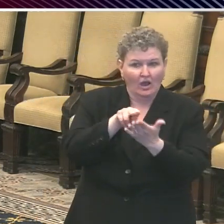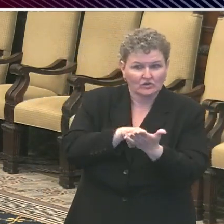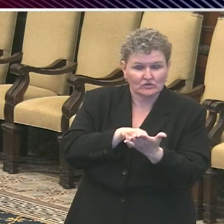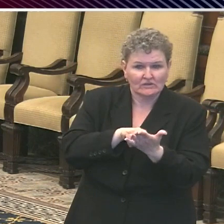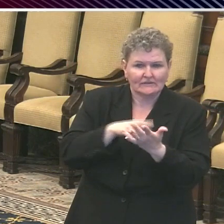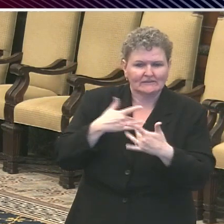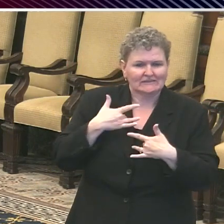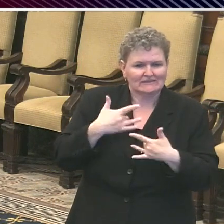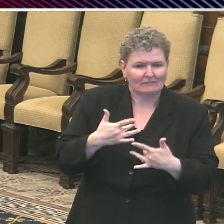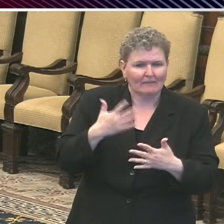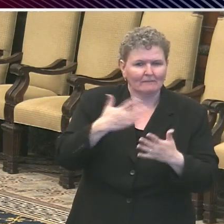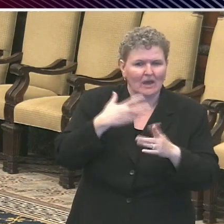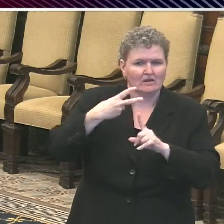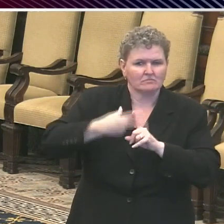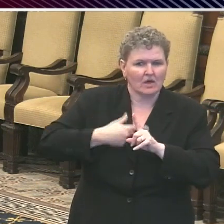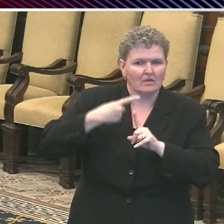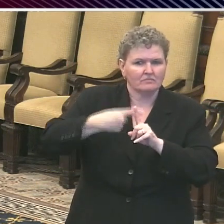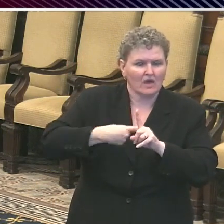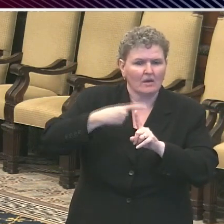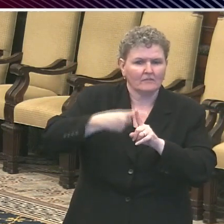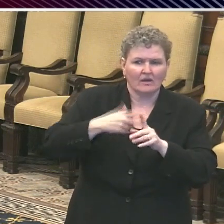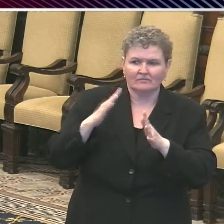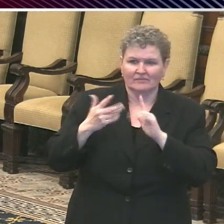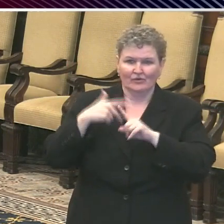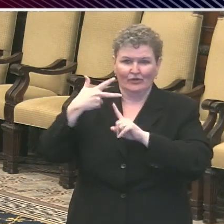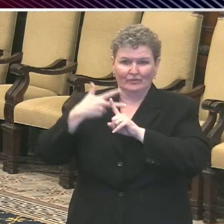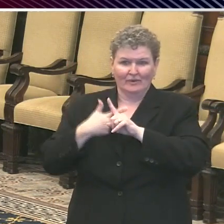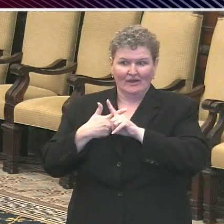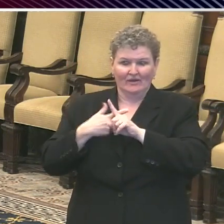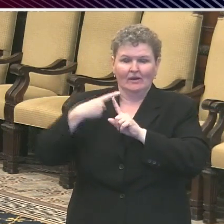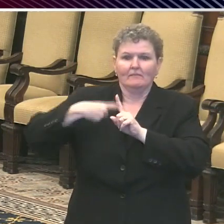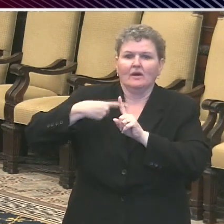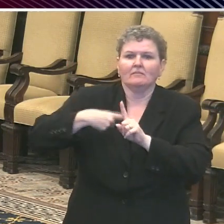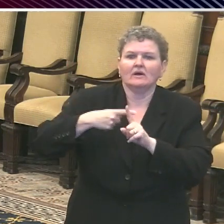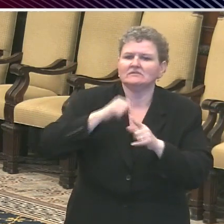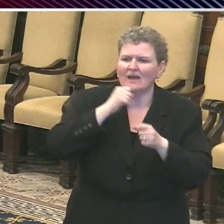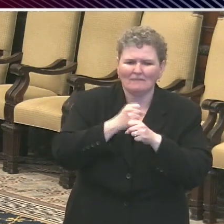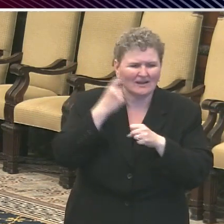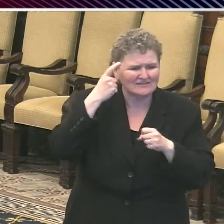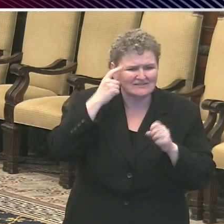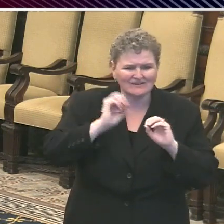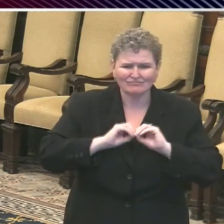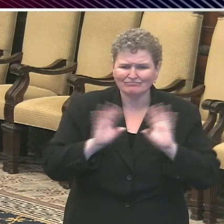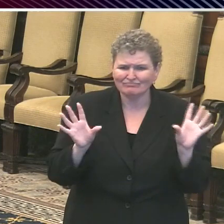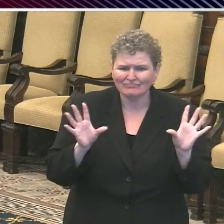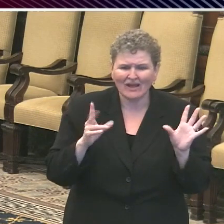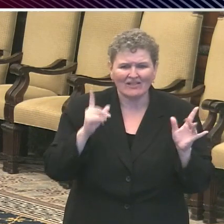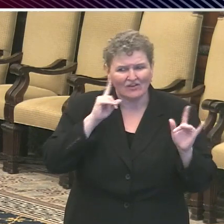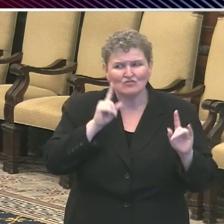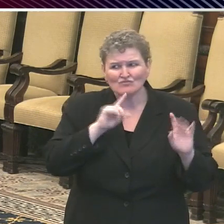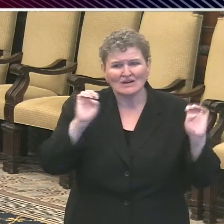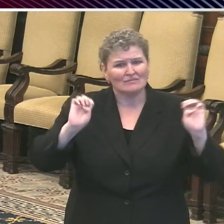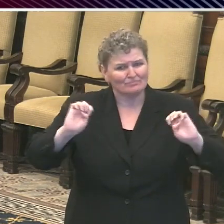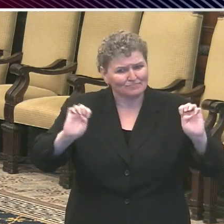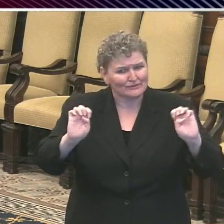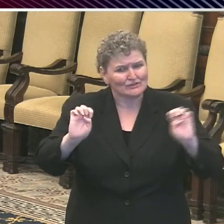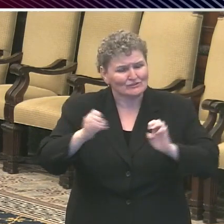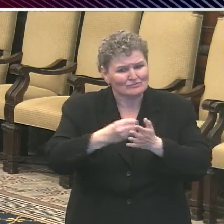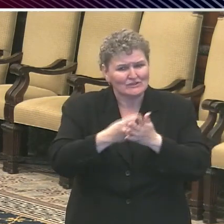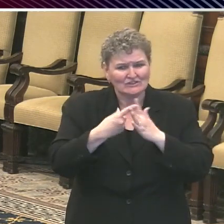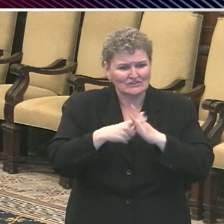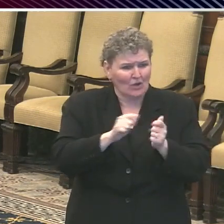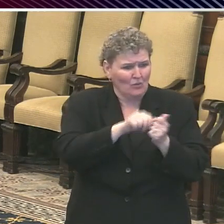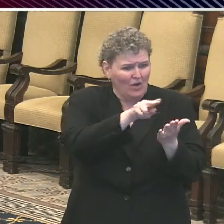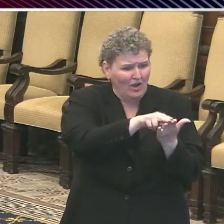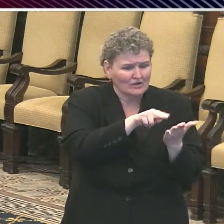us months, about 3 months. And I don't think it would make sense for us in this emergency to initiate a new contract. So we needed to move